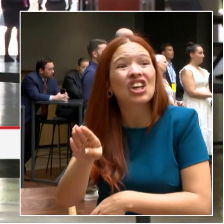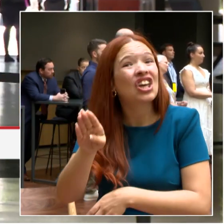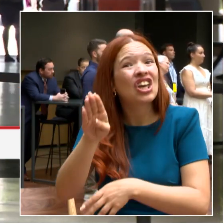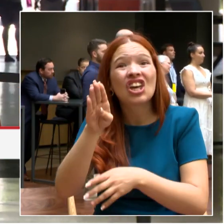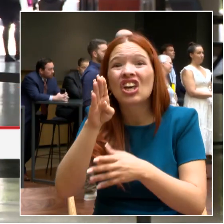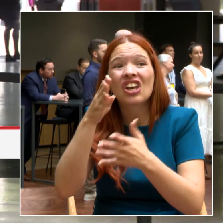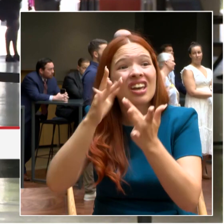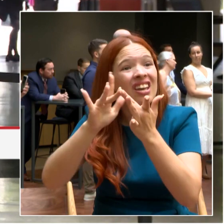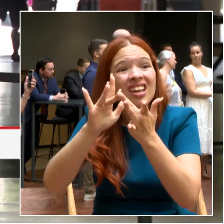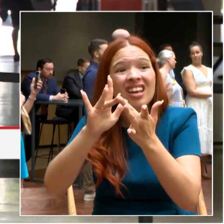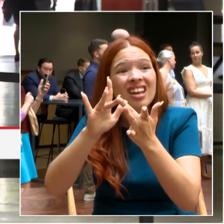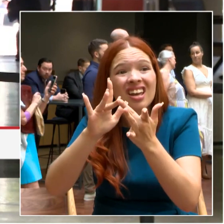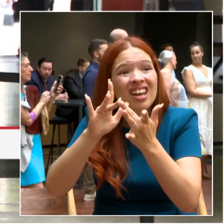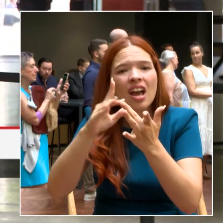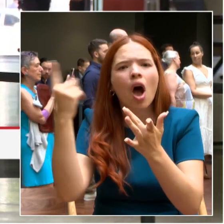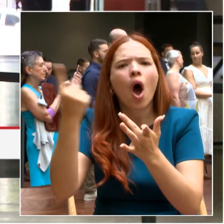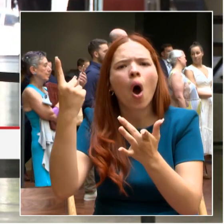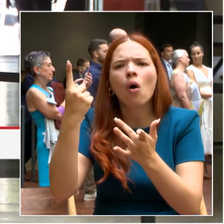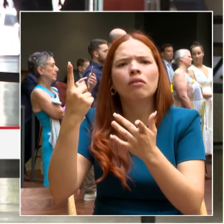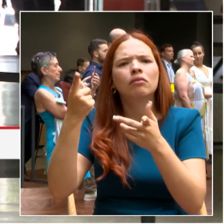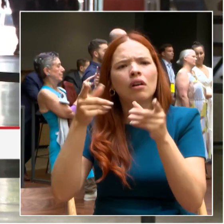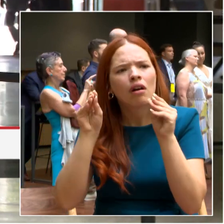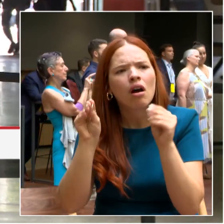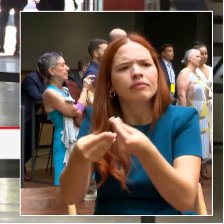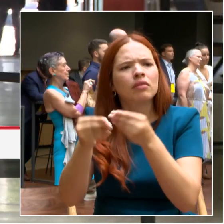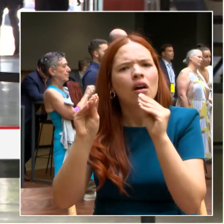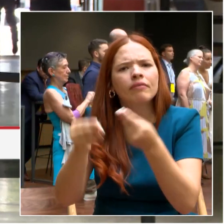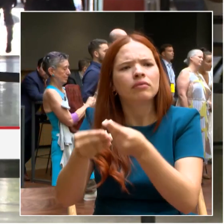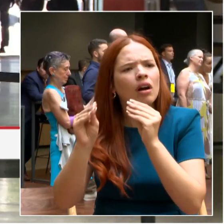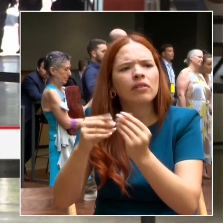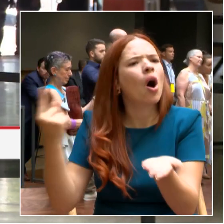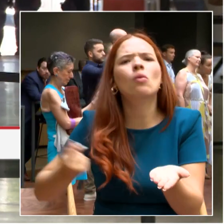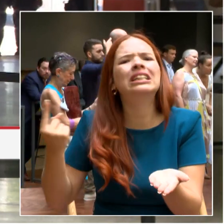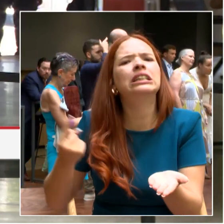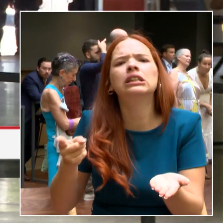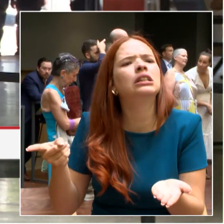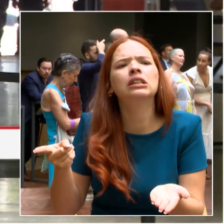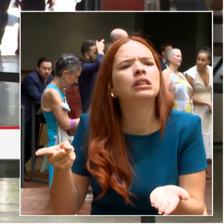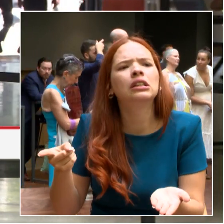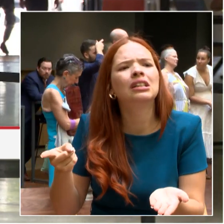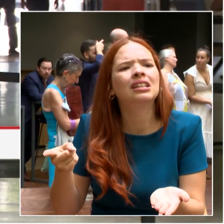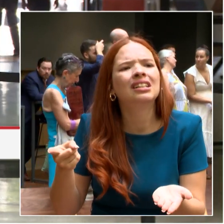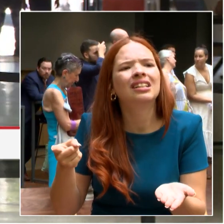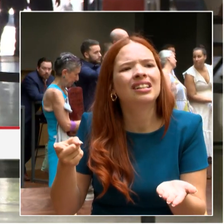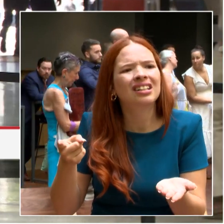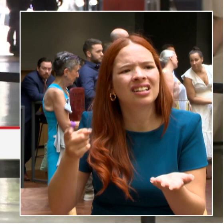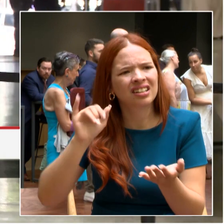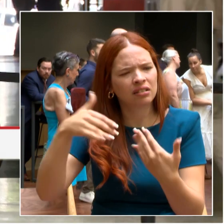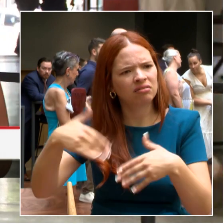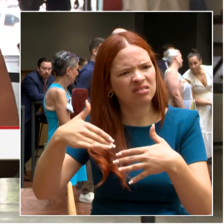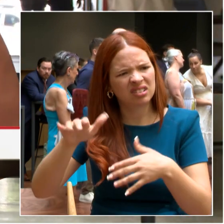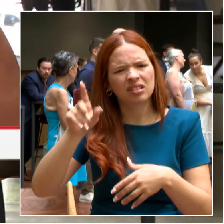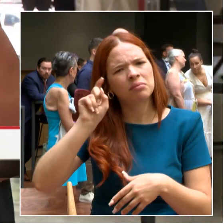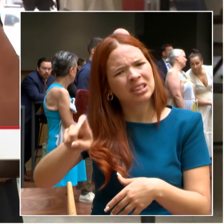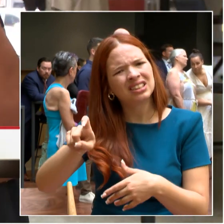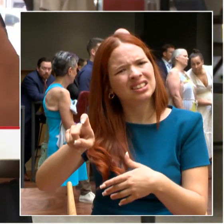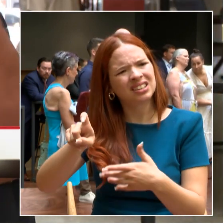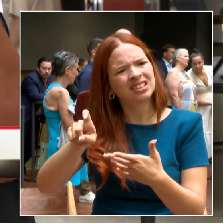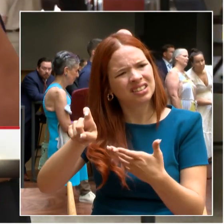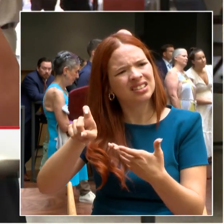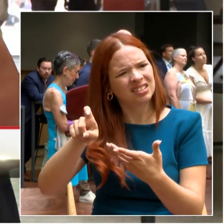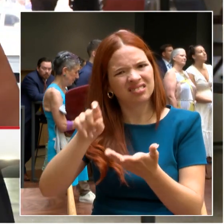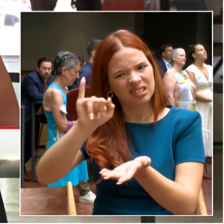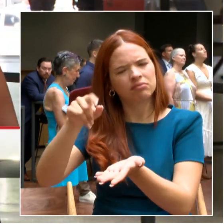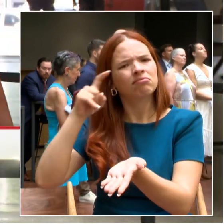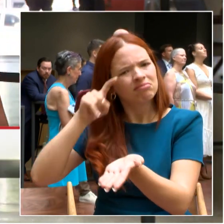but they also recognize that their jobs are in person at the office. And I'm also grateful to share this